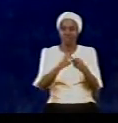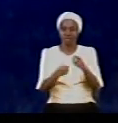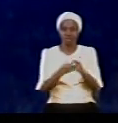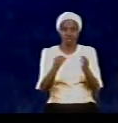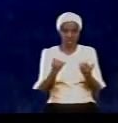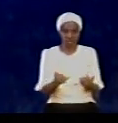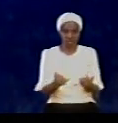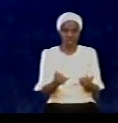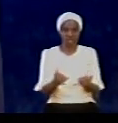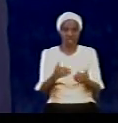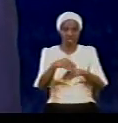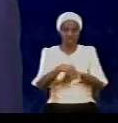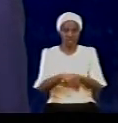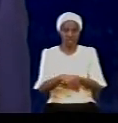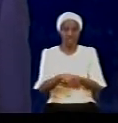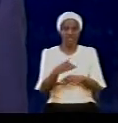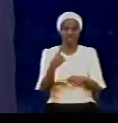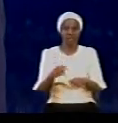will be sound.